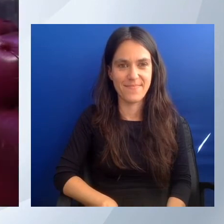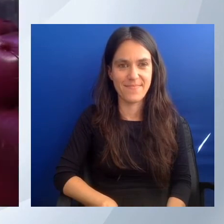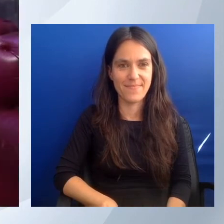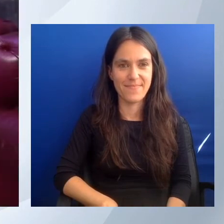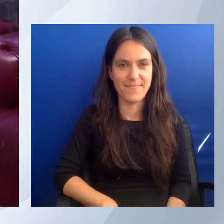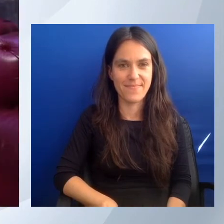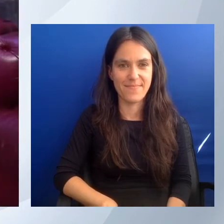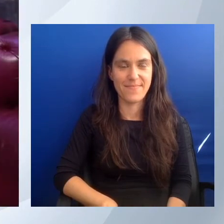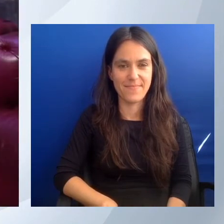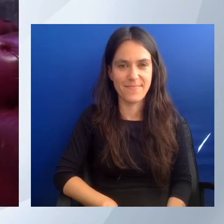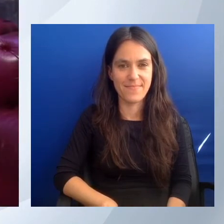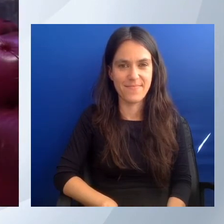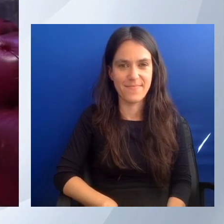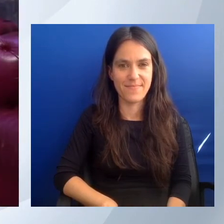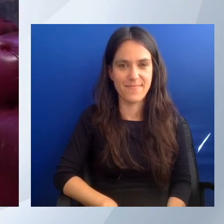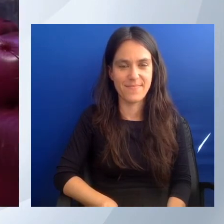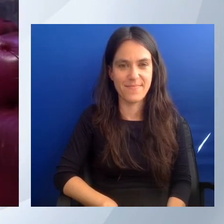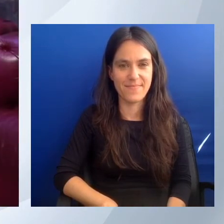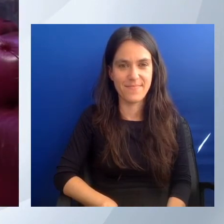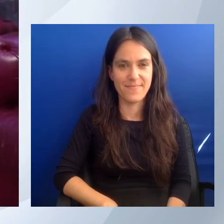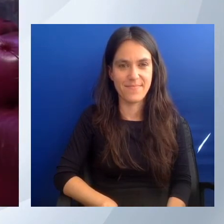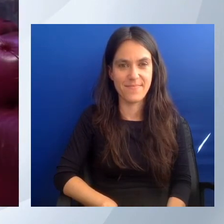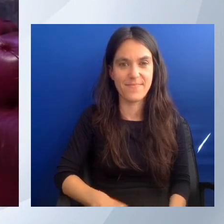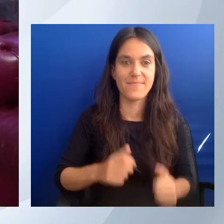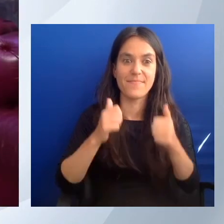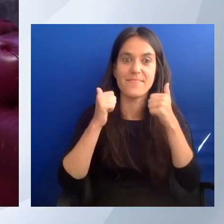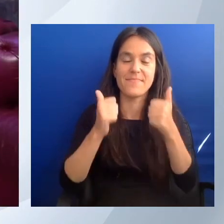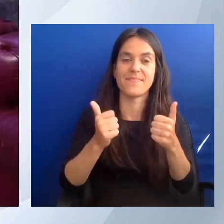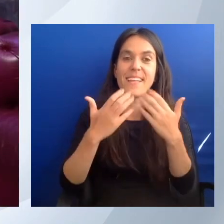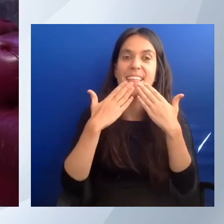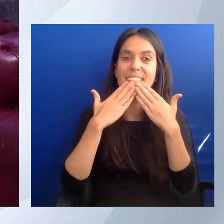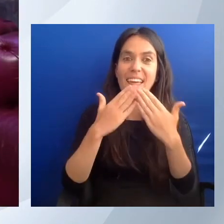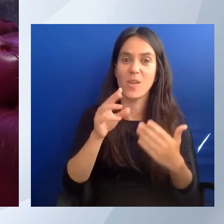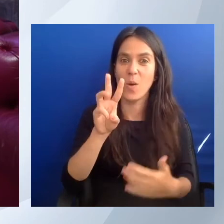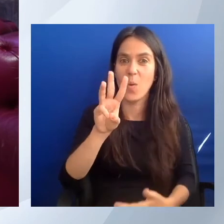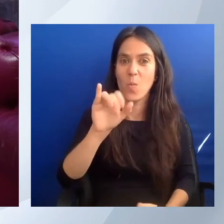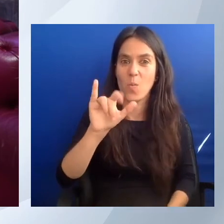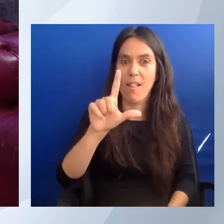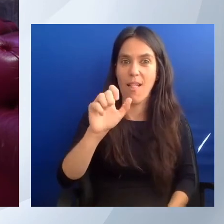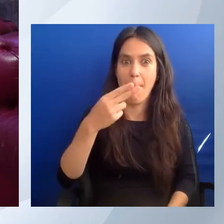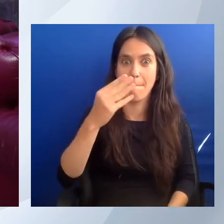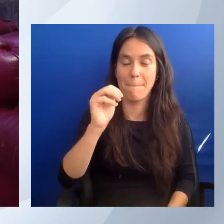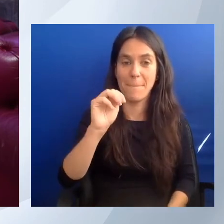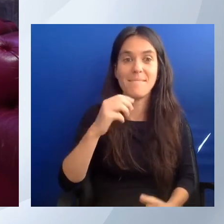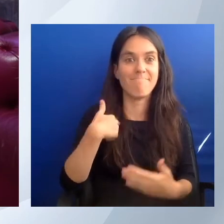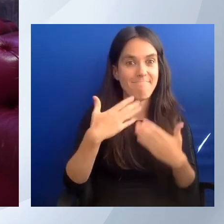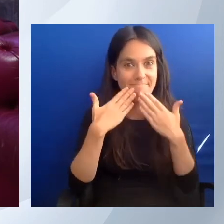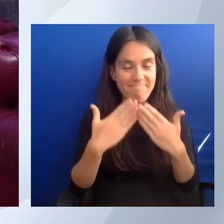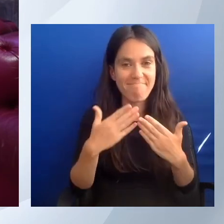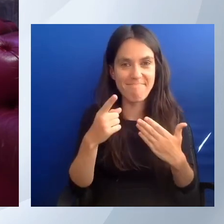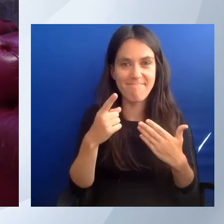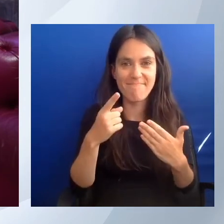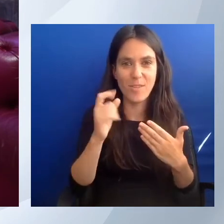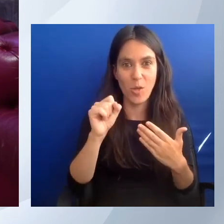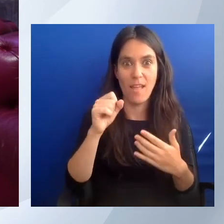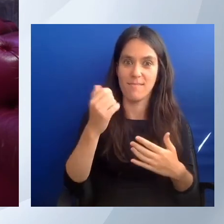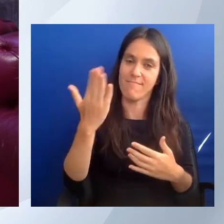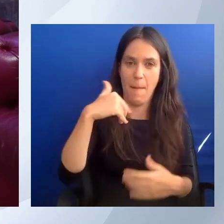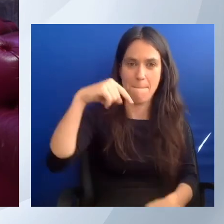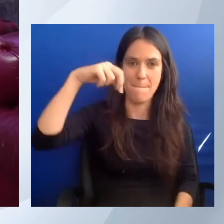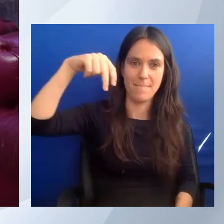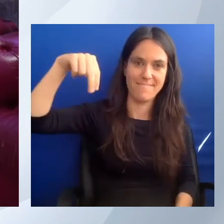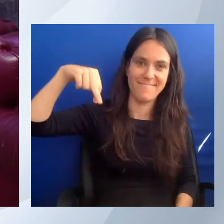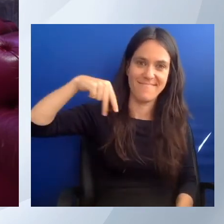Yeah, thank you very much, Willem, for your session. If you can hop over, then I'm